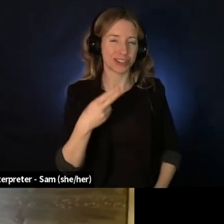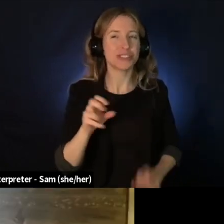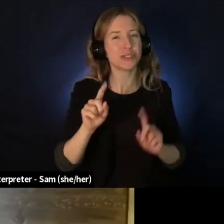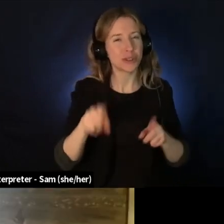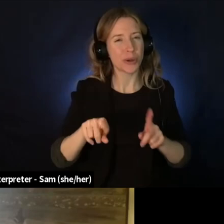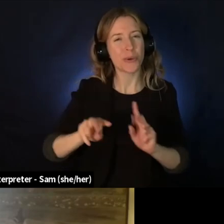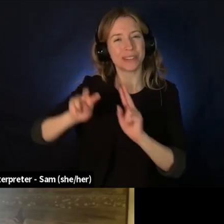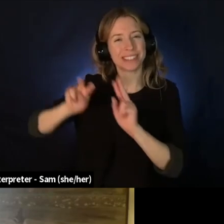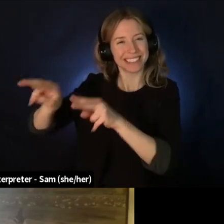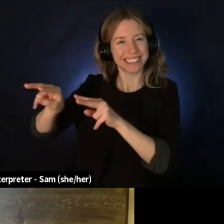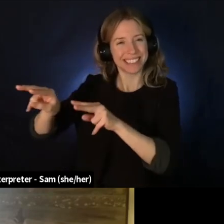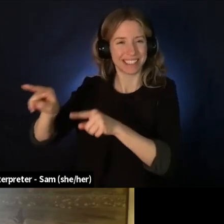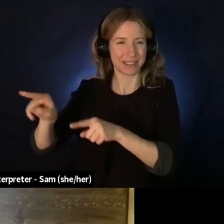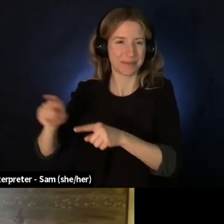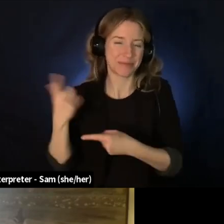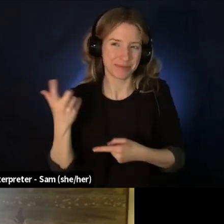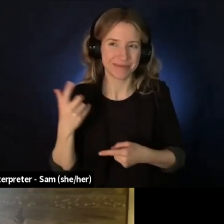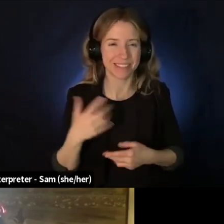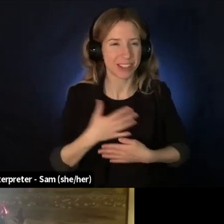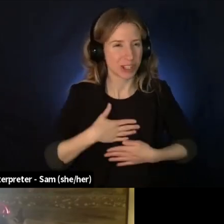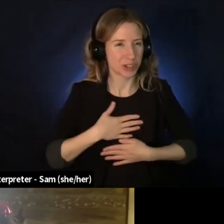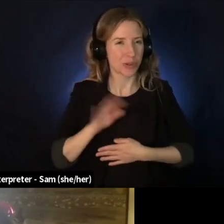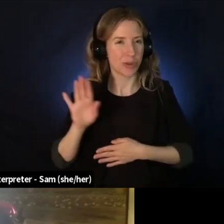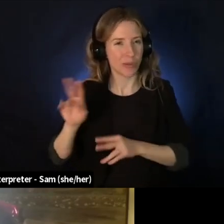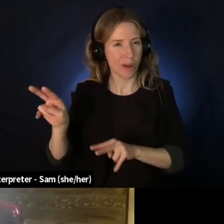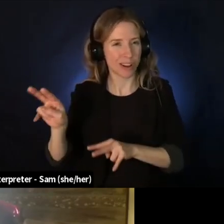to all of you here. All right?